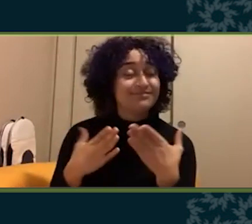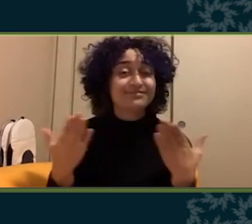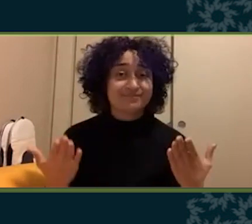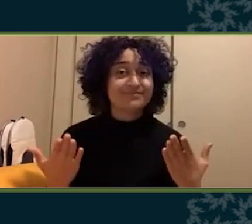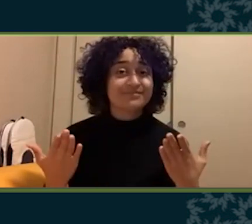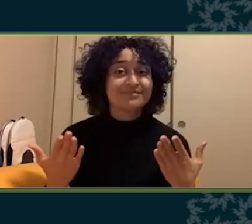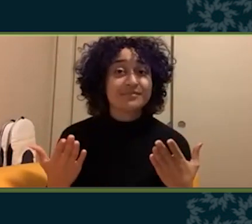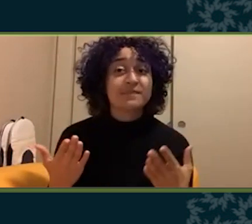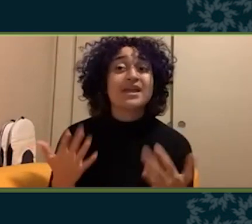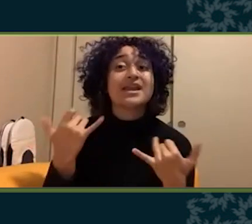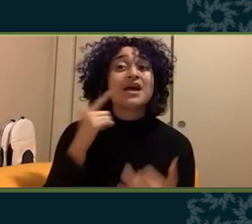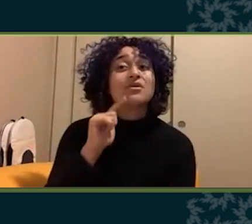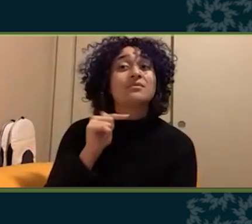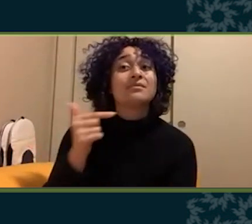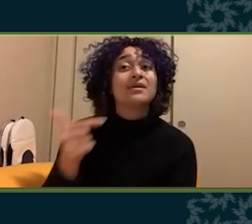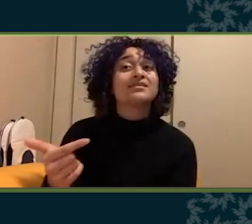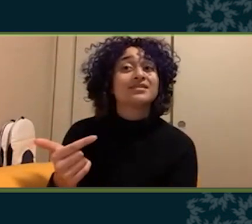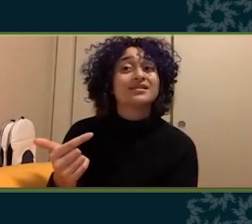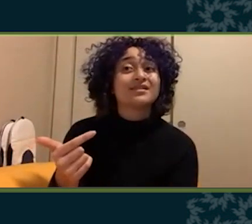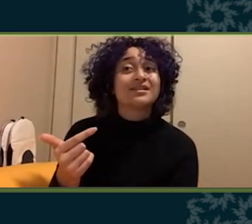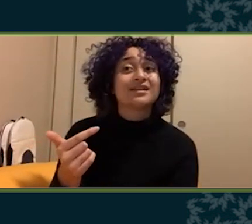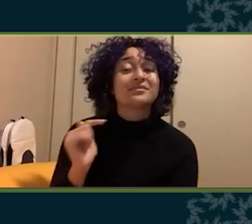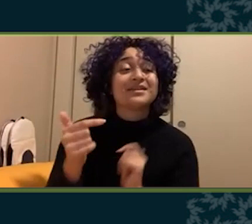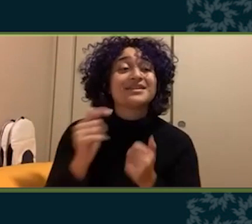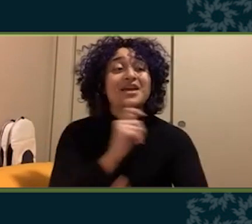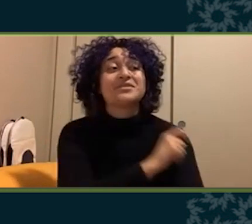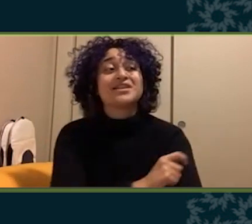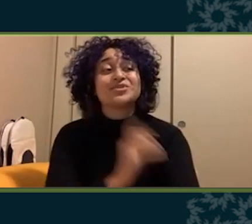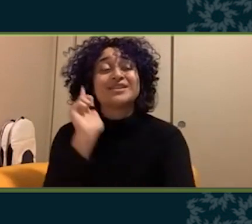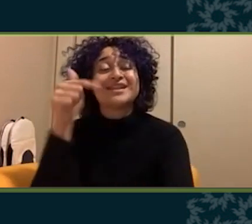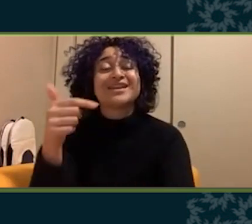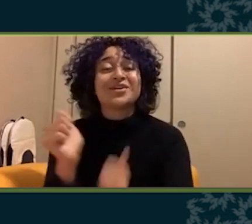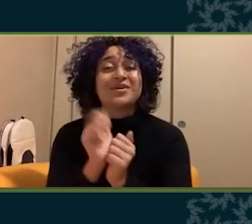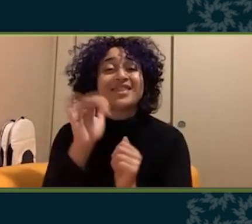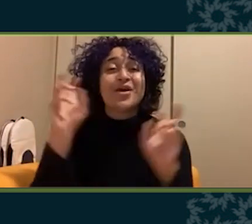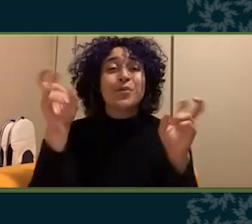We'll be passing out tattoos later with that on it. I